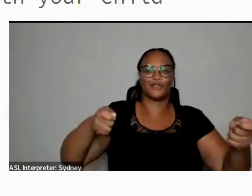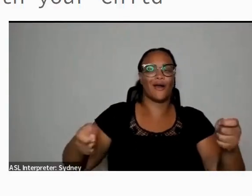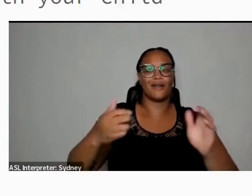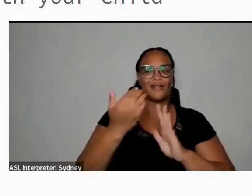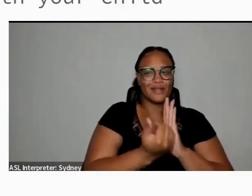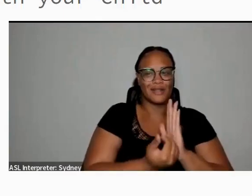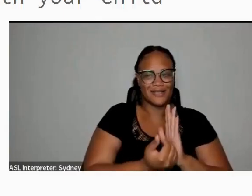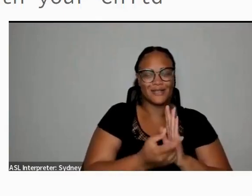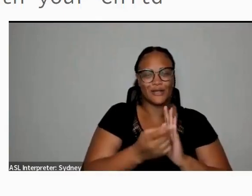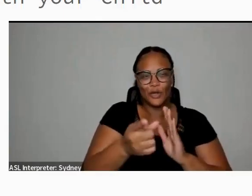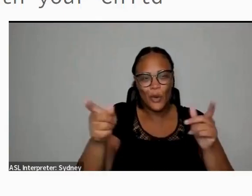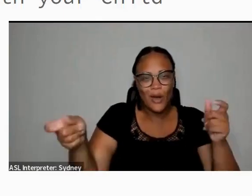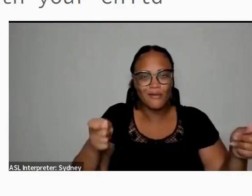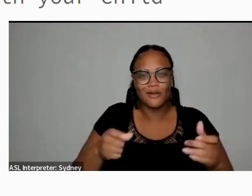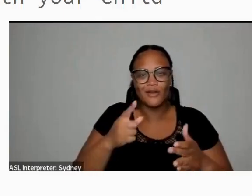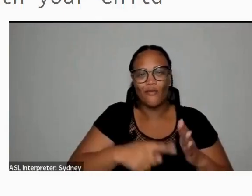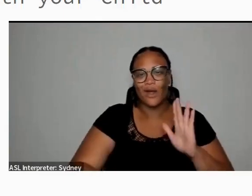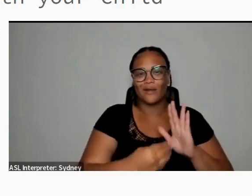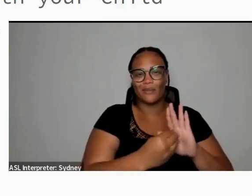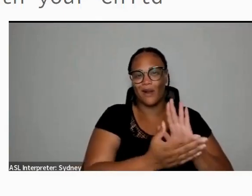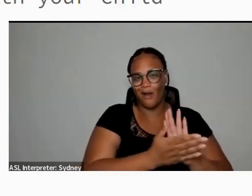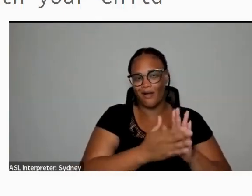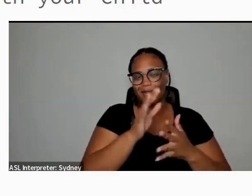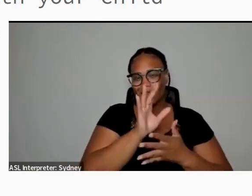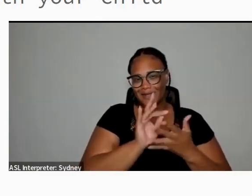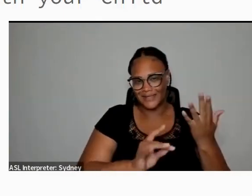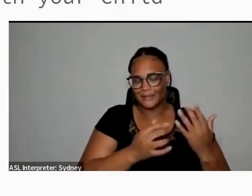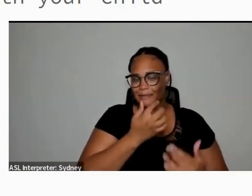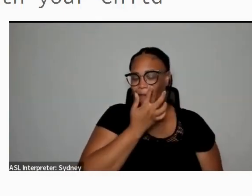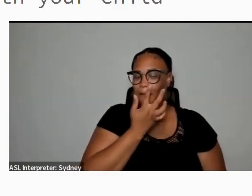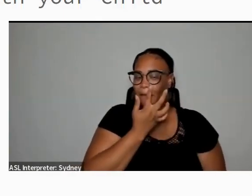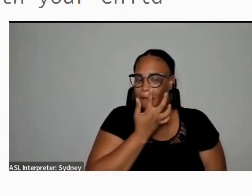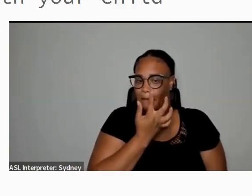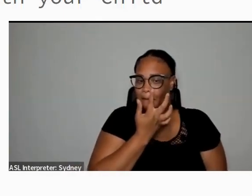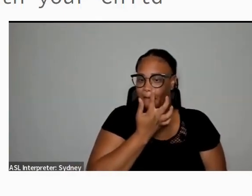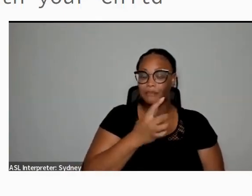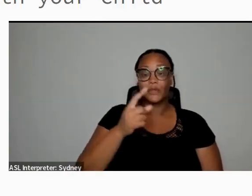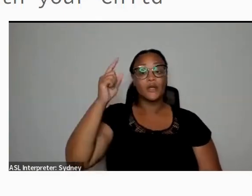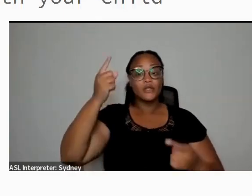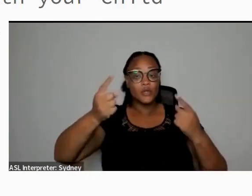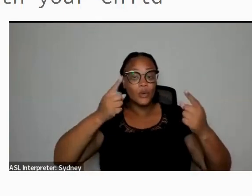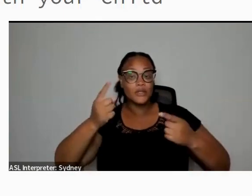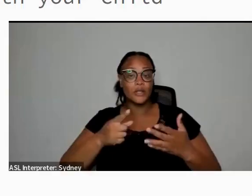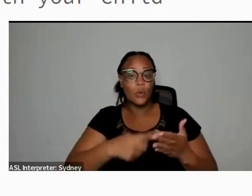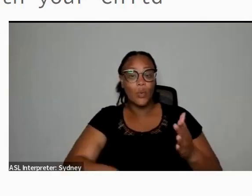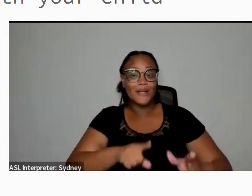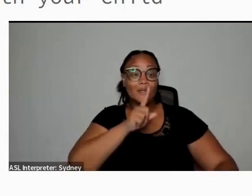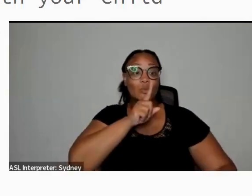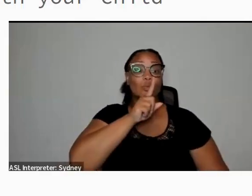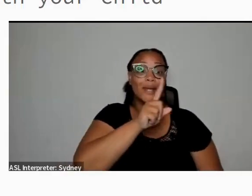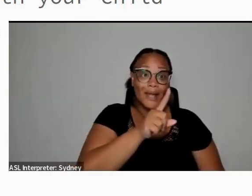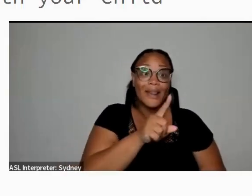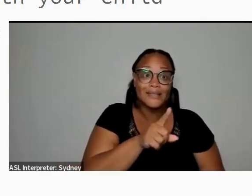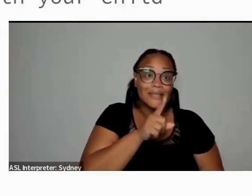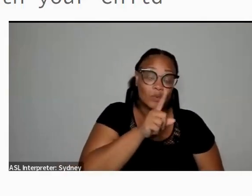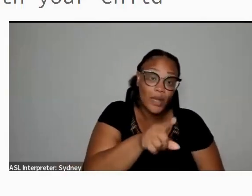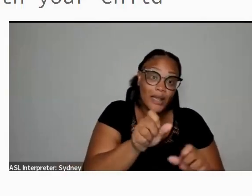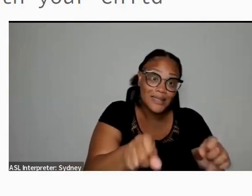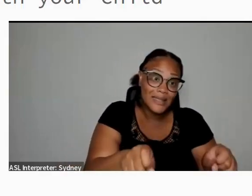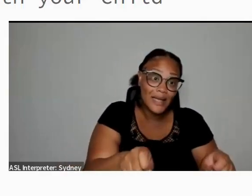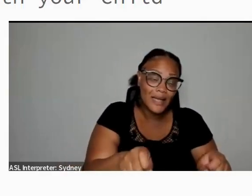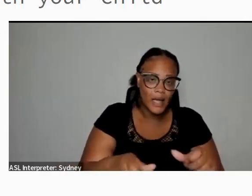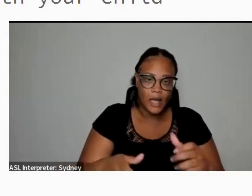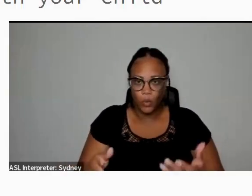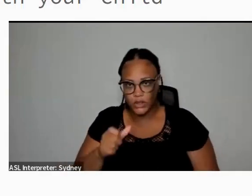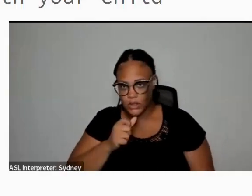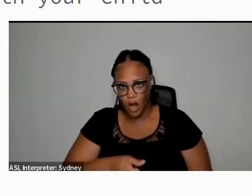be on there. And maybe that, you know, thinking about what's realistic and what's not realistic. Maybe there's a big trip